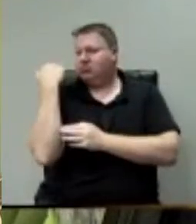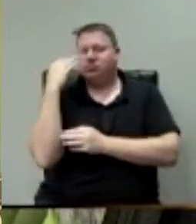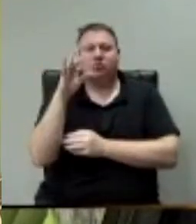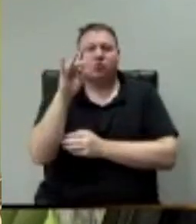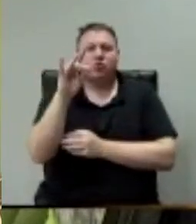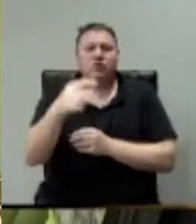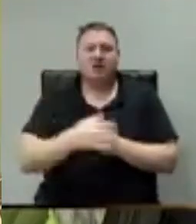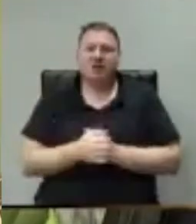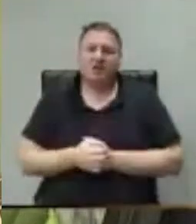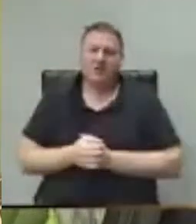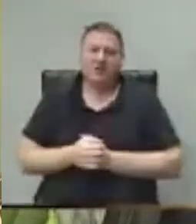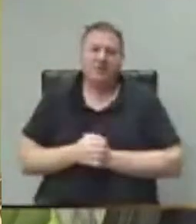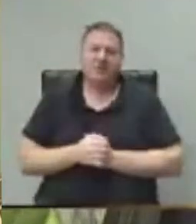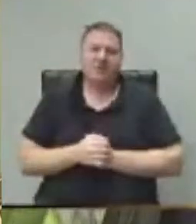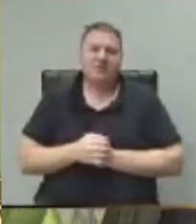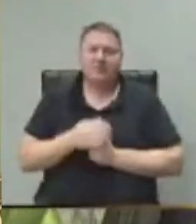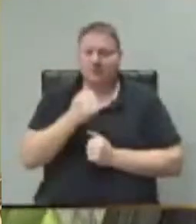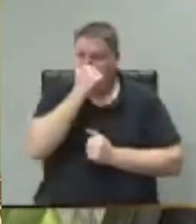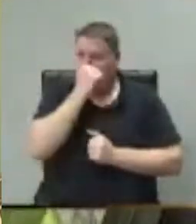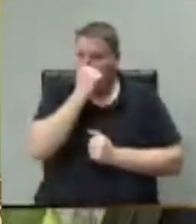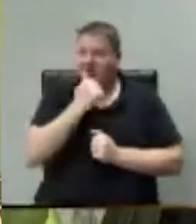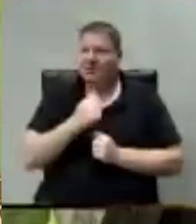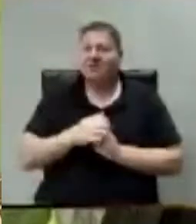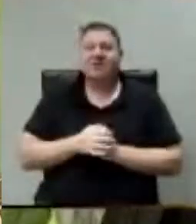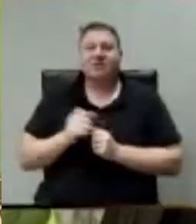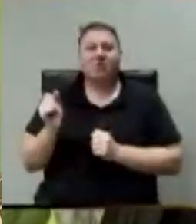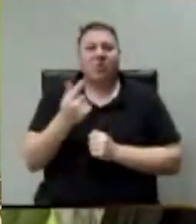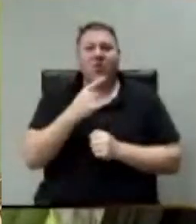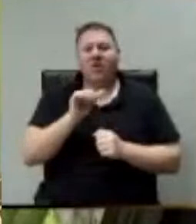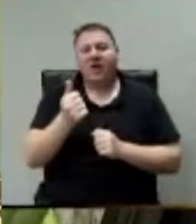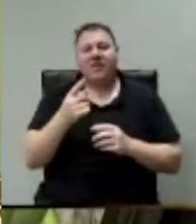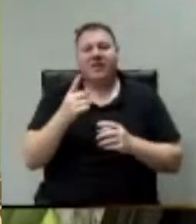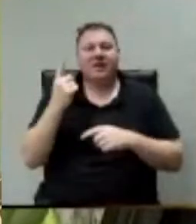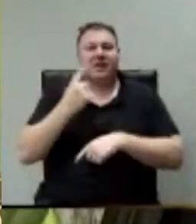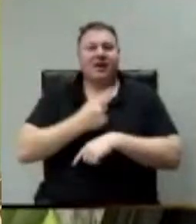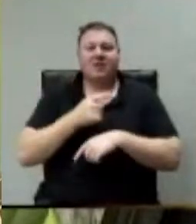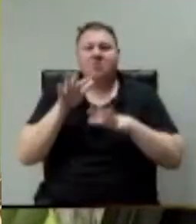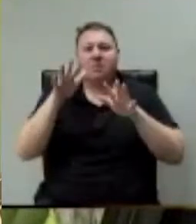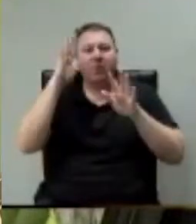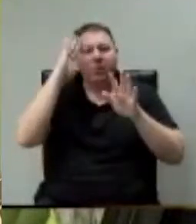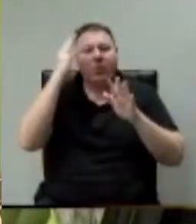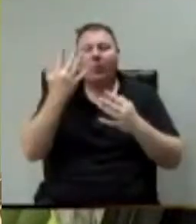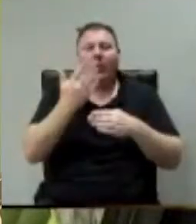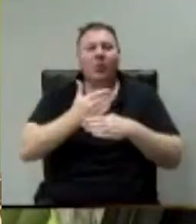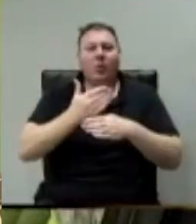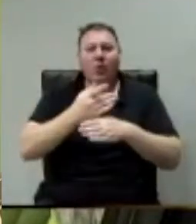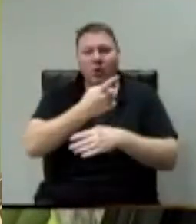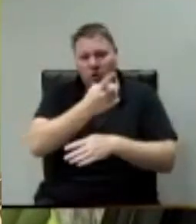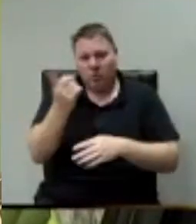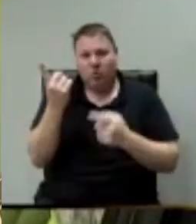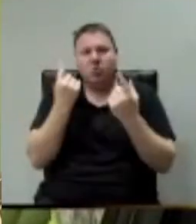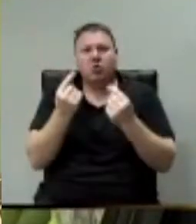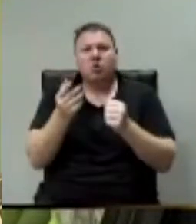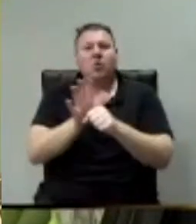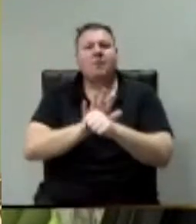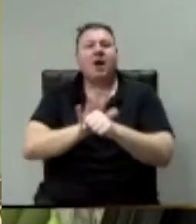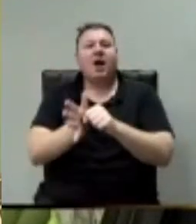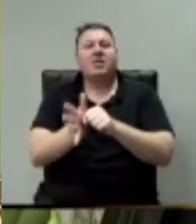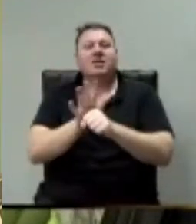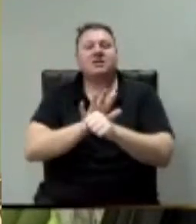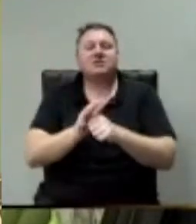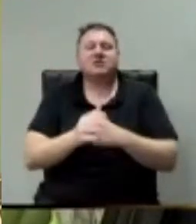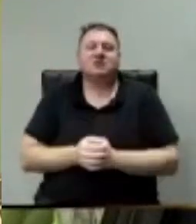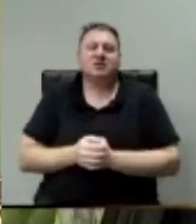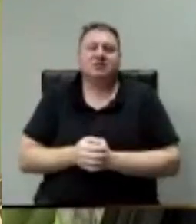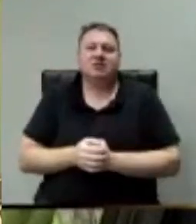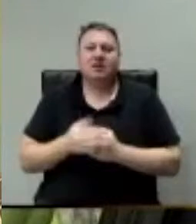night. And all these other days, other people don't know the work that you are doing behind the scenes, even